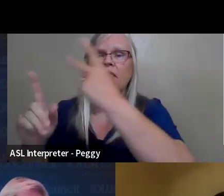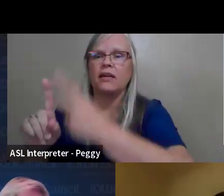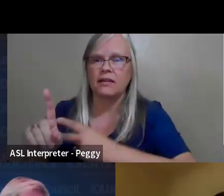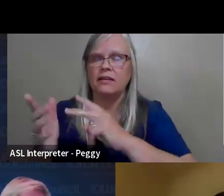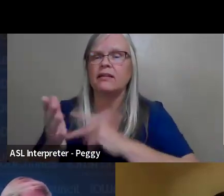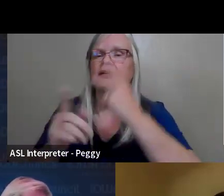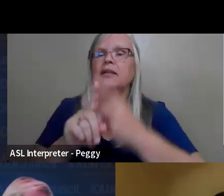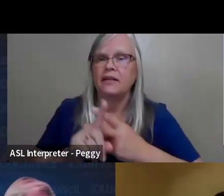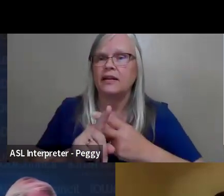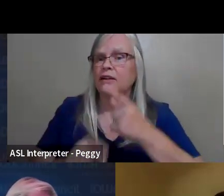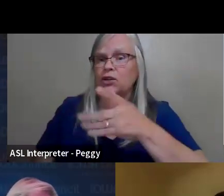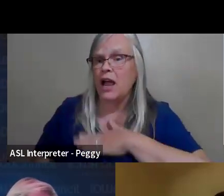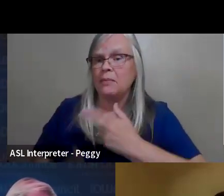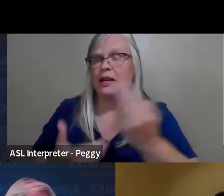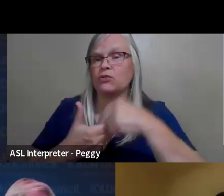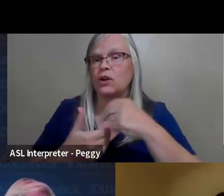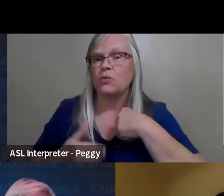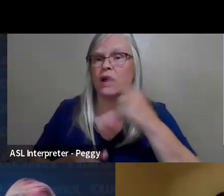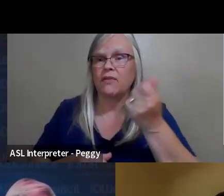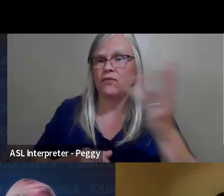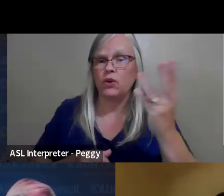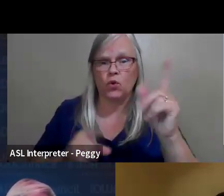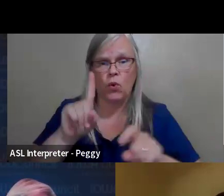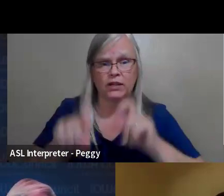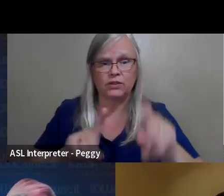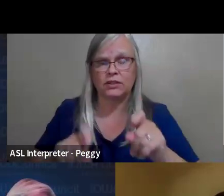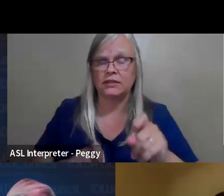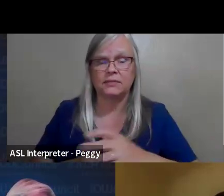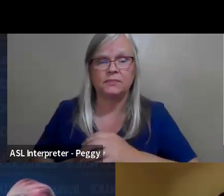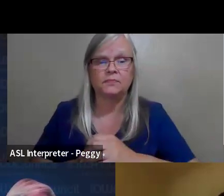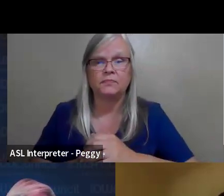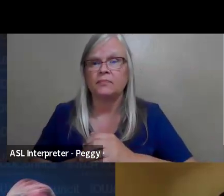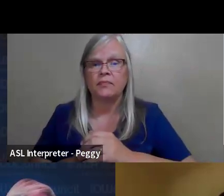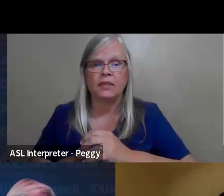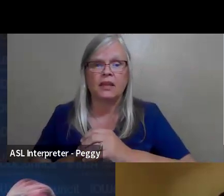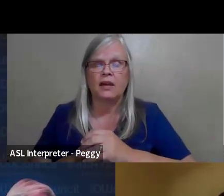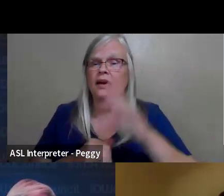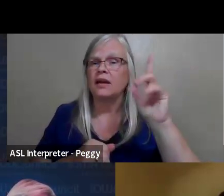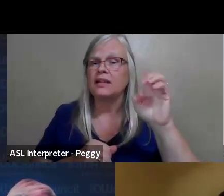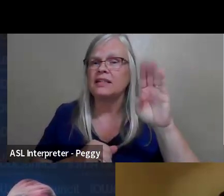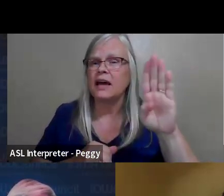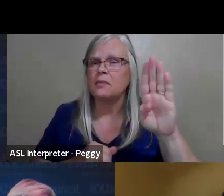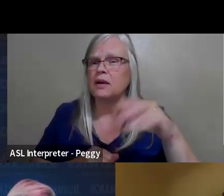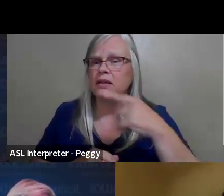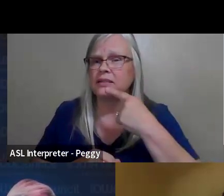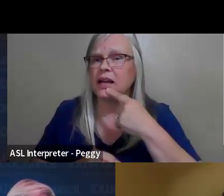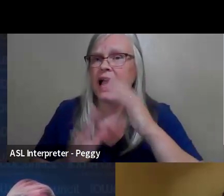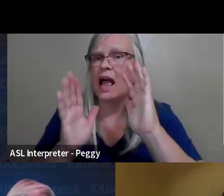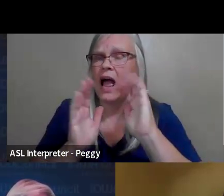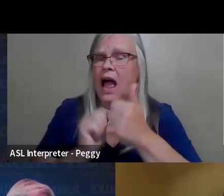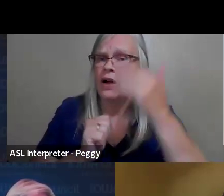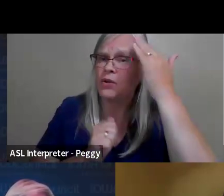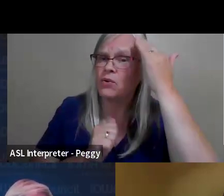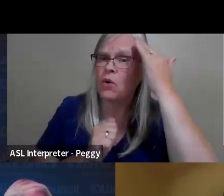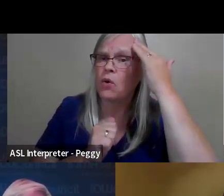you're happy to join us anytime. We do have a couple of questions. Deb Hobbs asked, "How will we know it